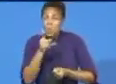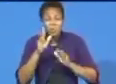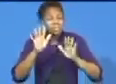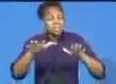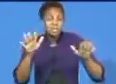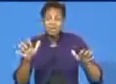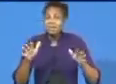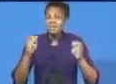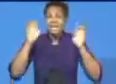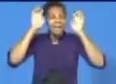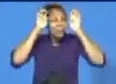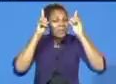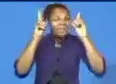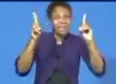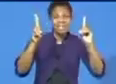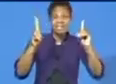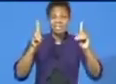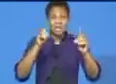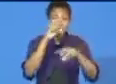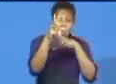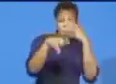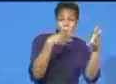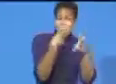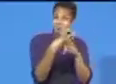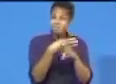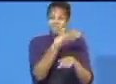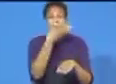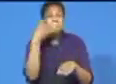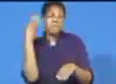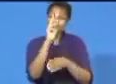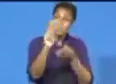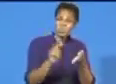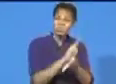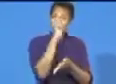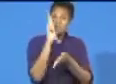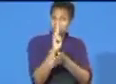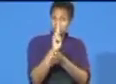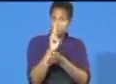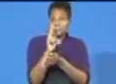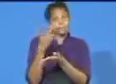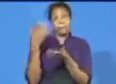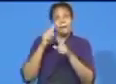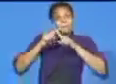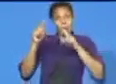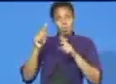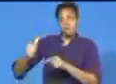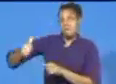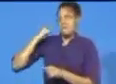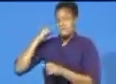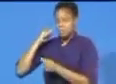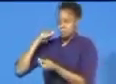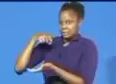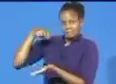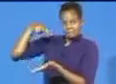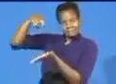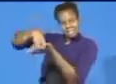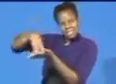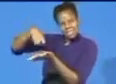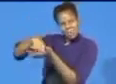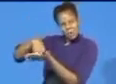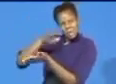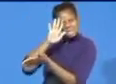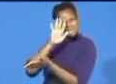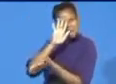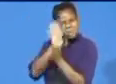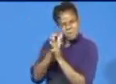children are educated in the world's finest universities, but we can't spend a 5 minutes to pray